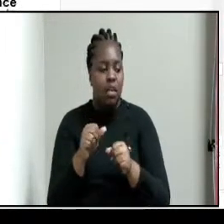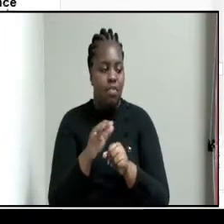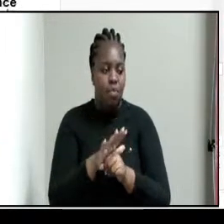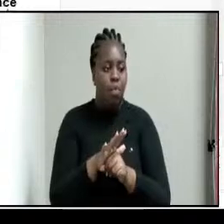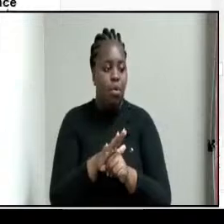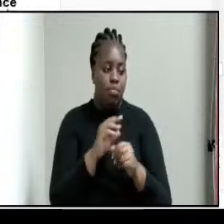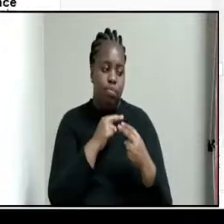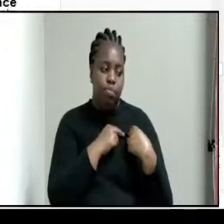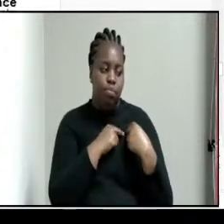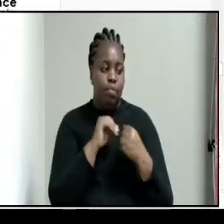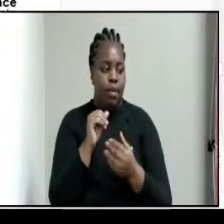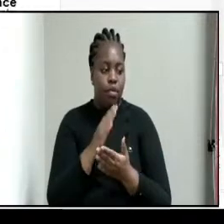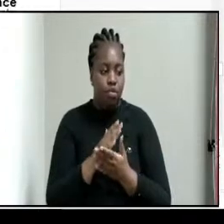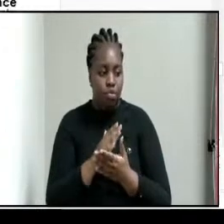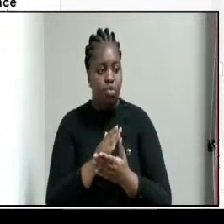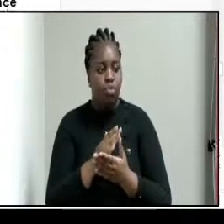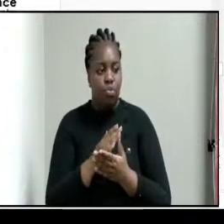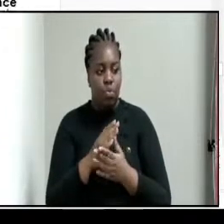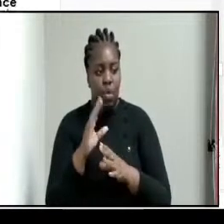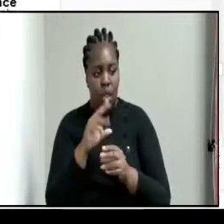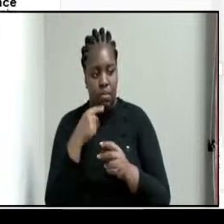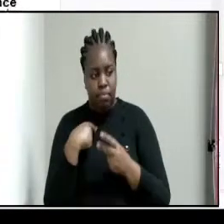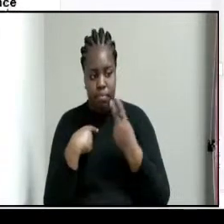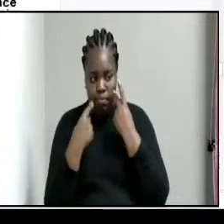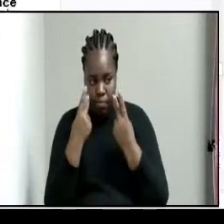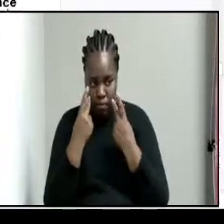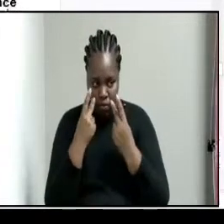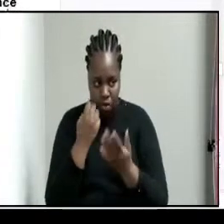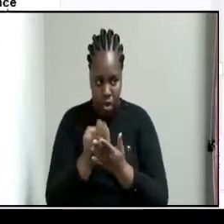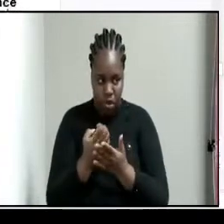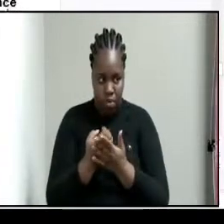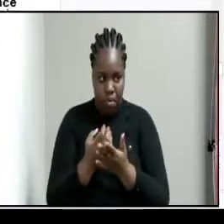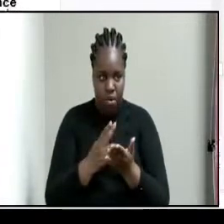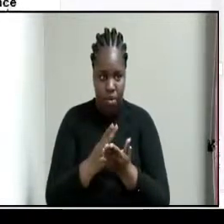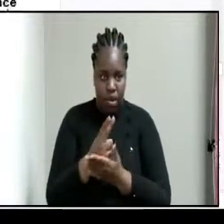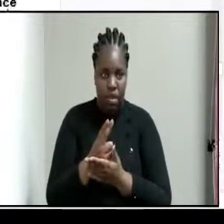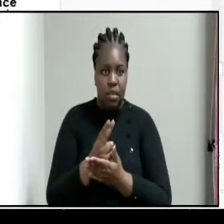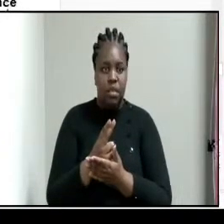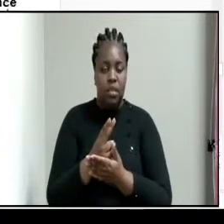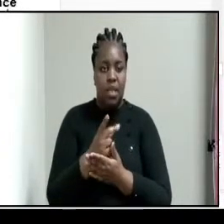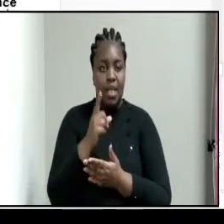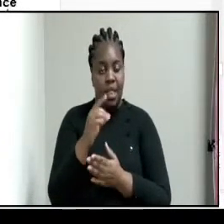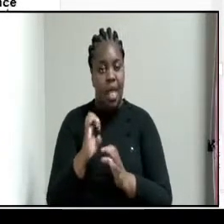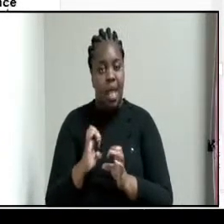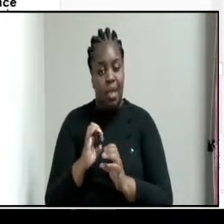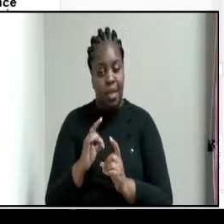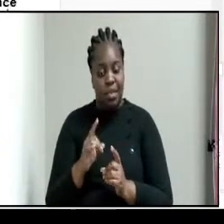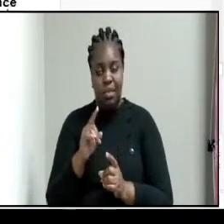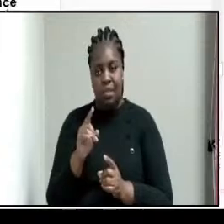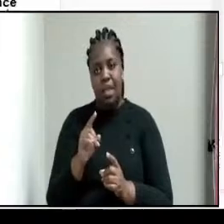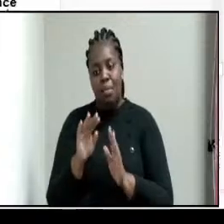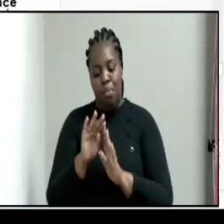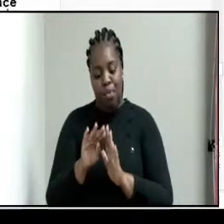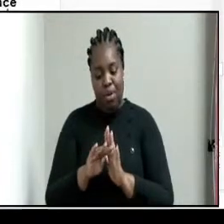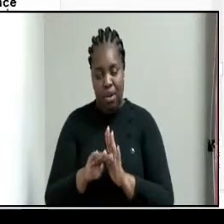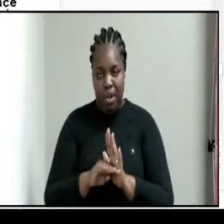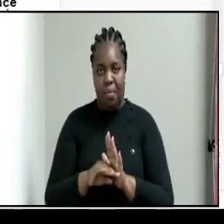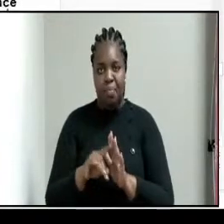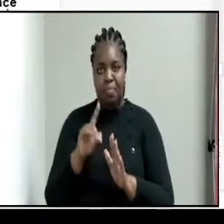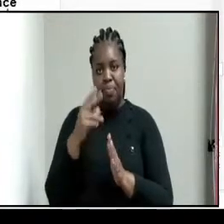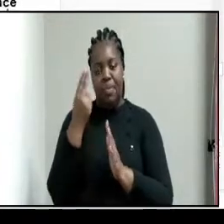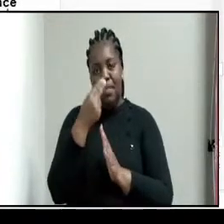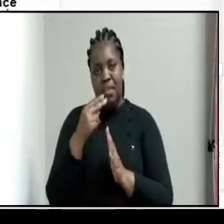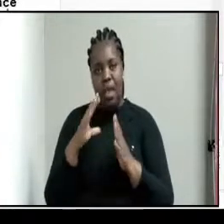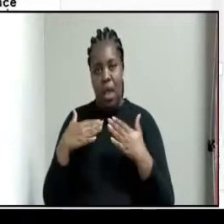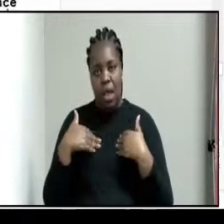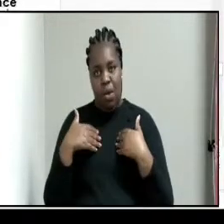create, maintain, and restore the realization of socio-economic rights, such as the adoption of educational and information programs designed to